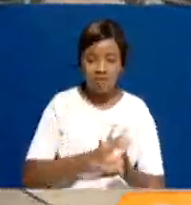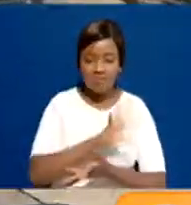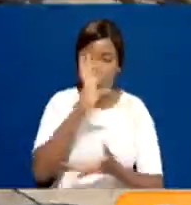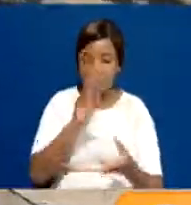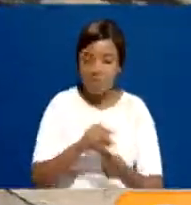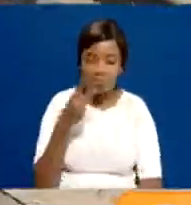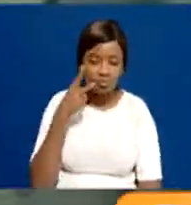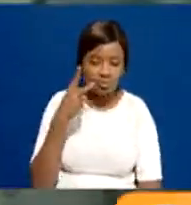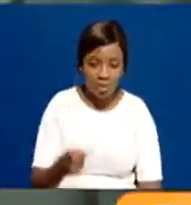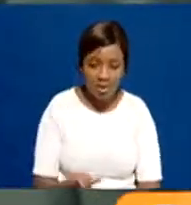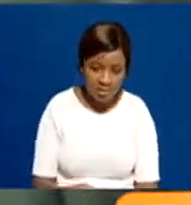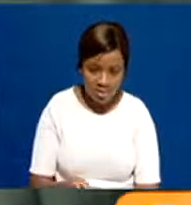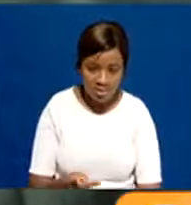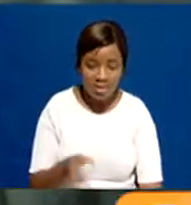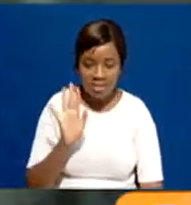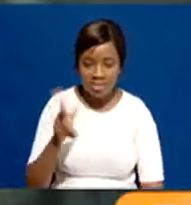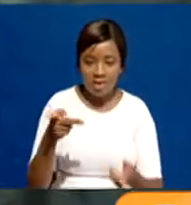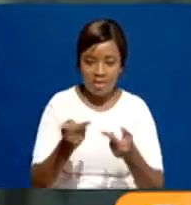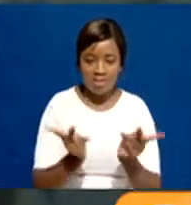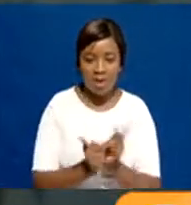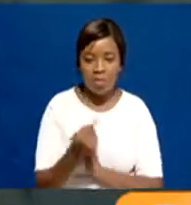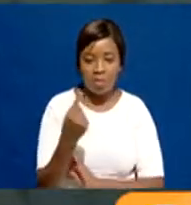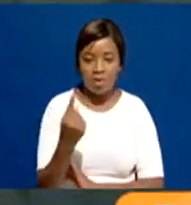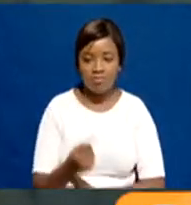Conservancy accounts for over 200 rhinos. Emily Chabet, Citizen TV, Nairobi.